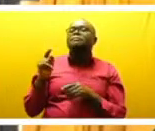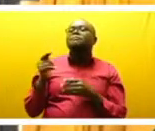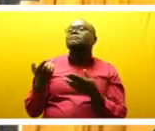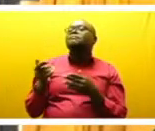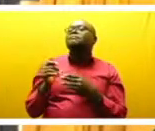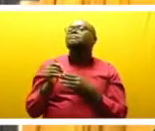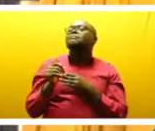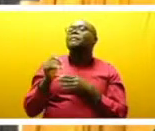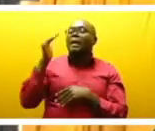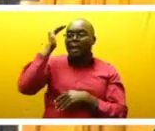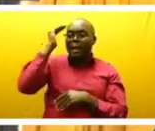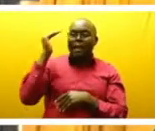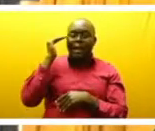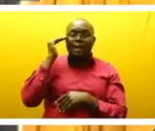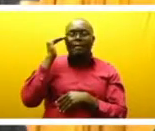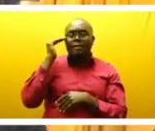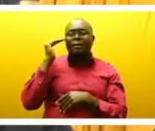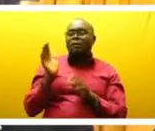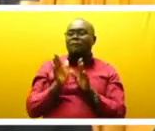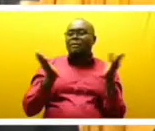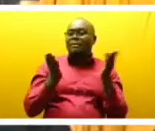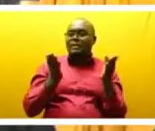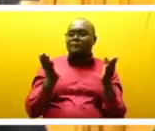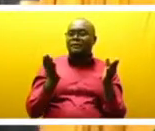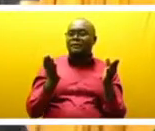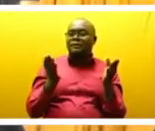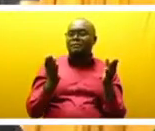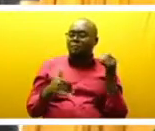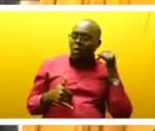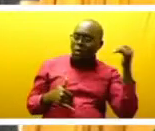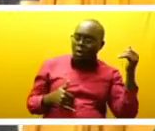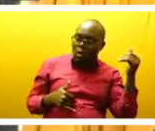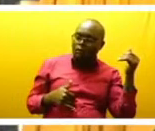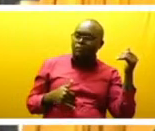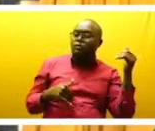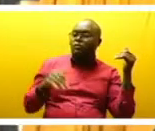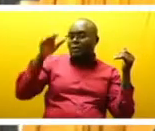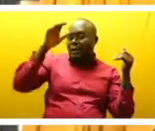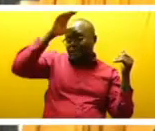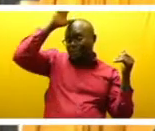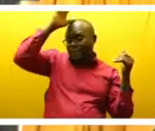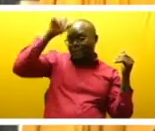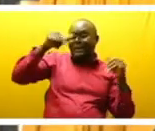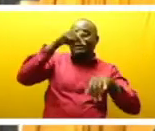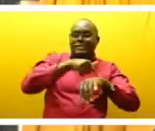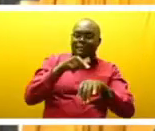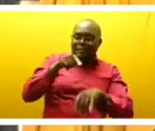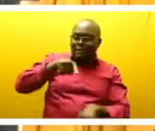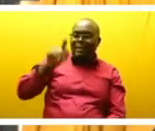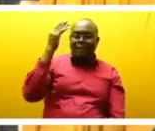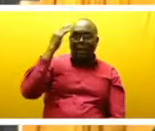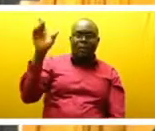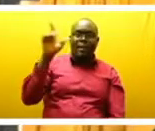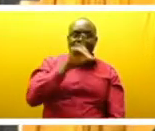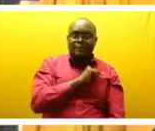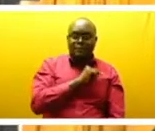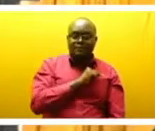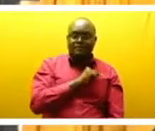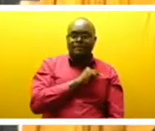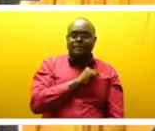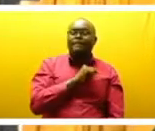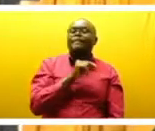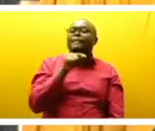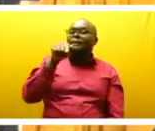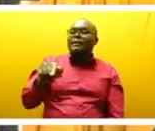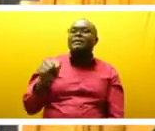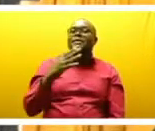placed a call on the returning officer of the presidential election, by that time they knew. And this is